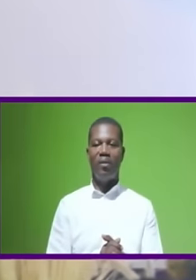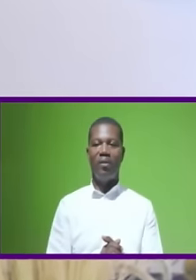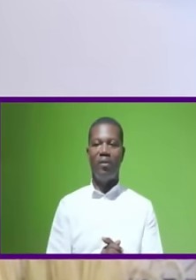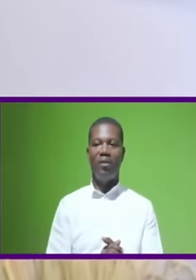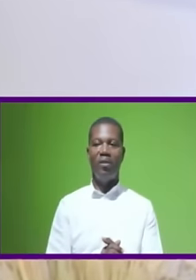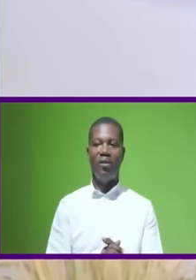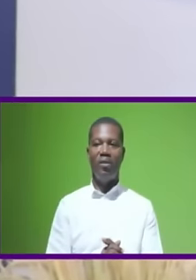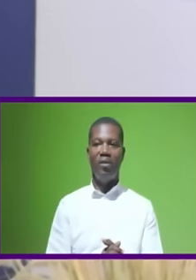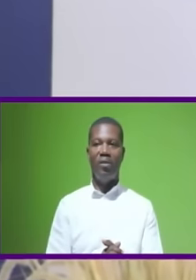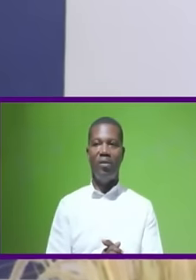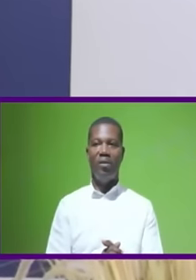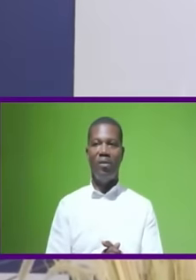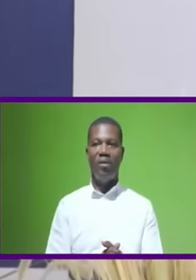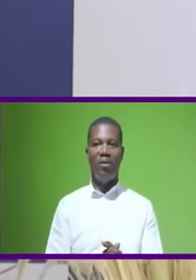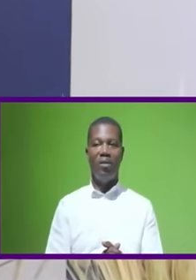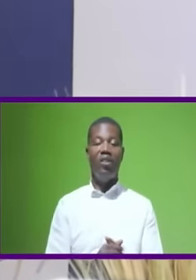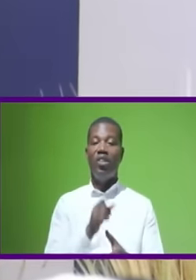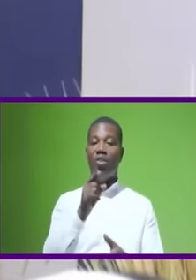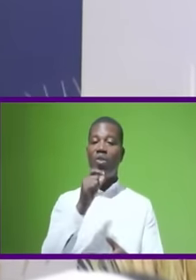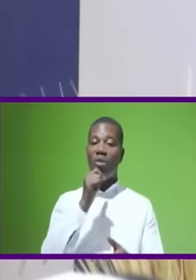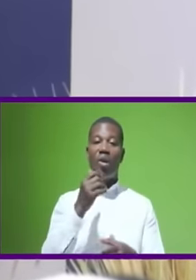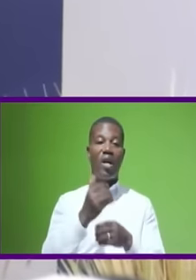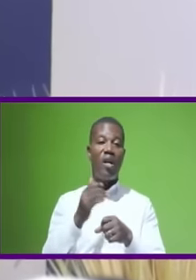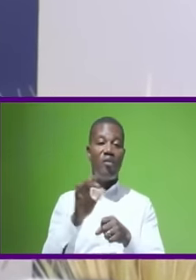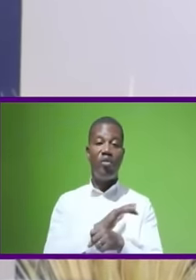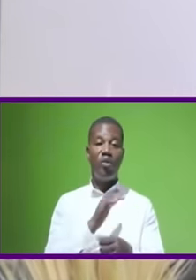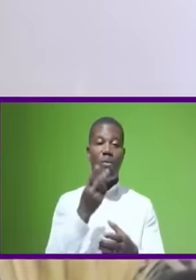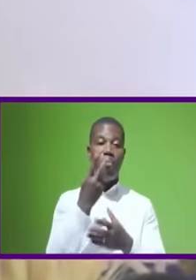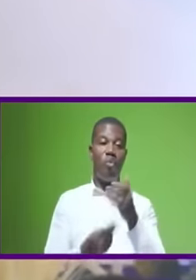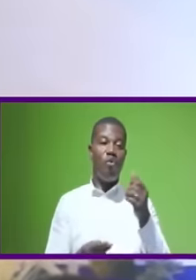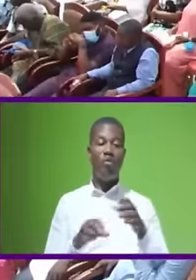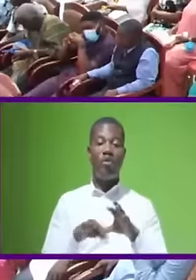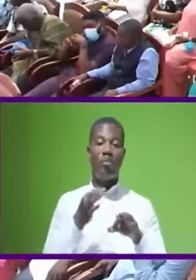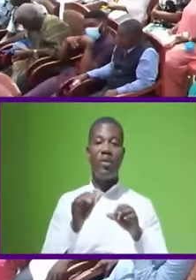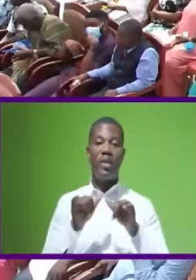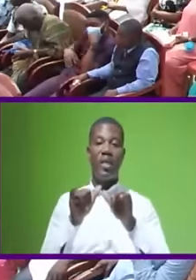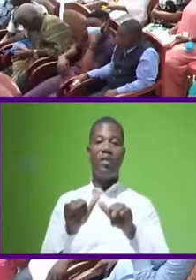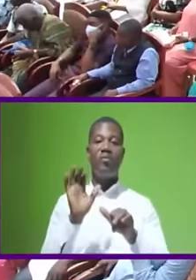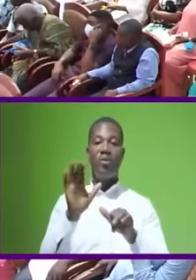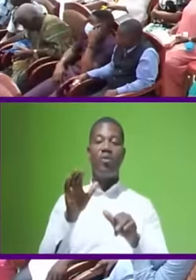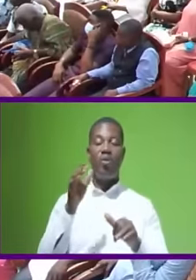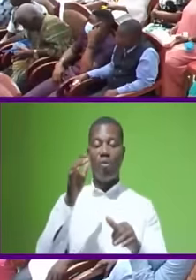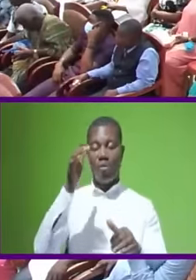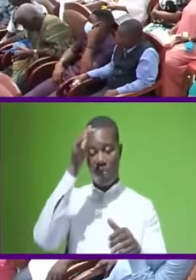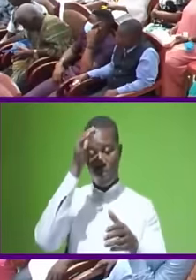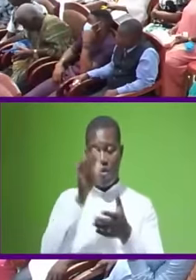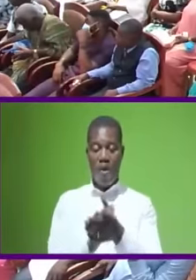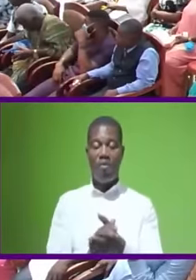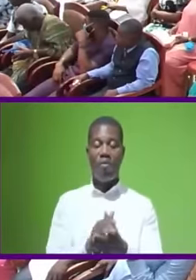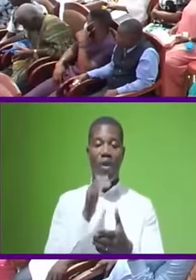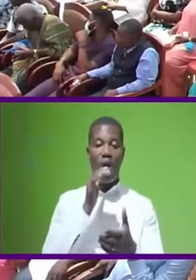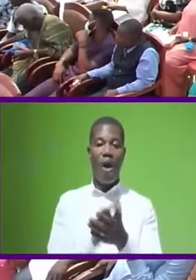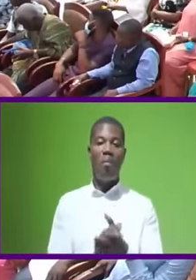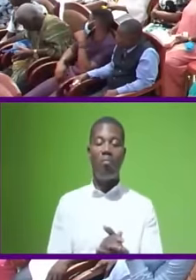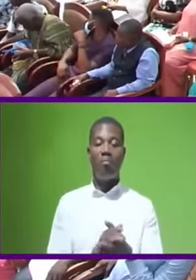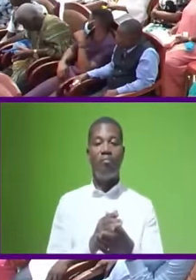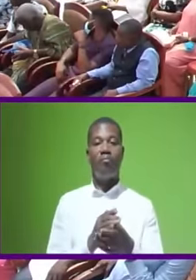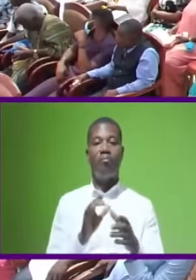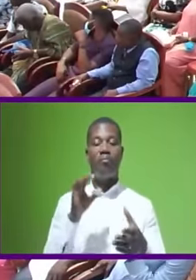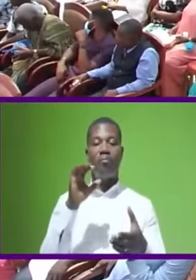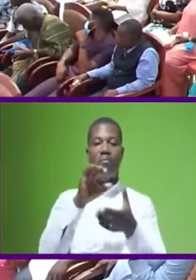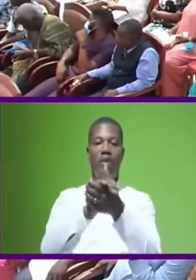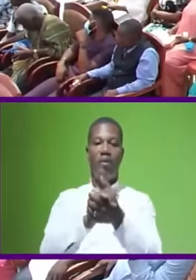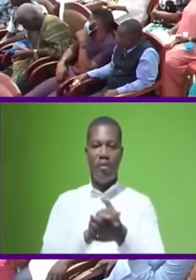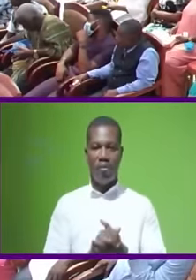or married. So if you are not careful, their spirit shall come and live in you and your